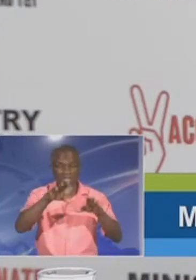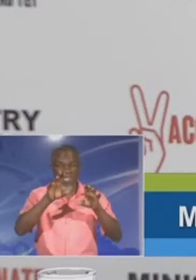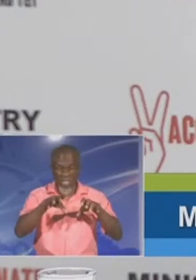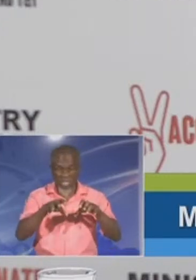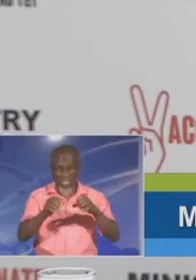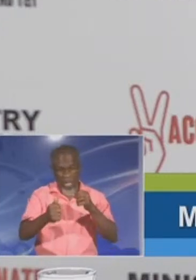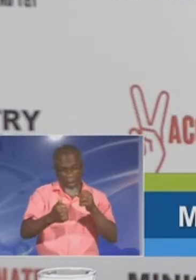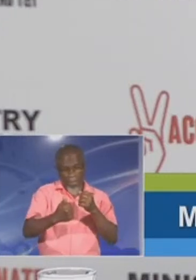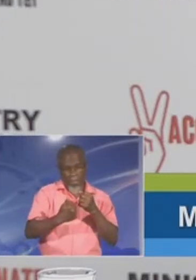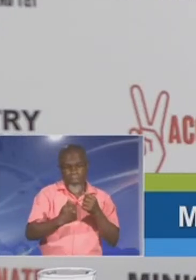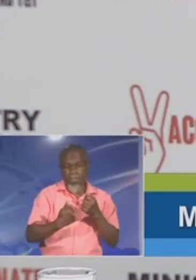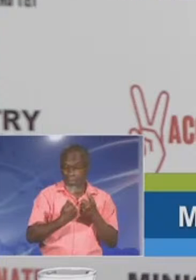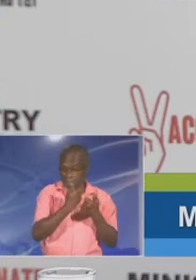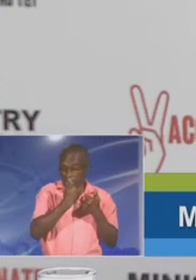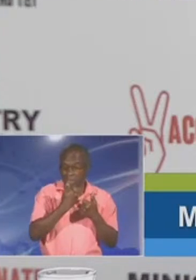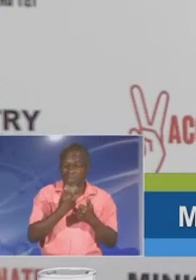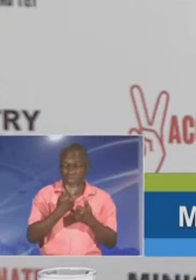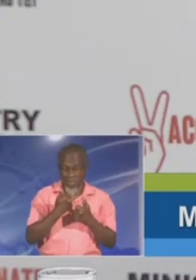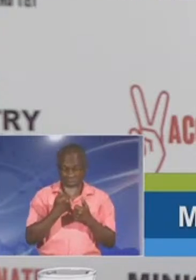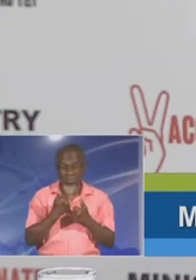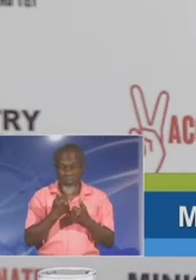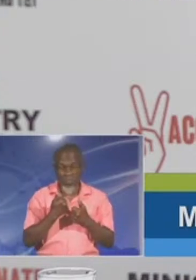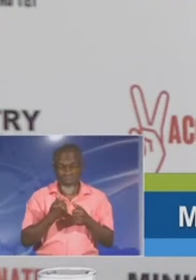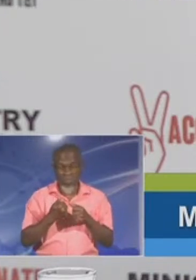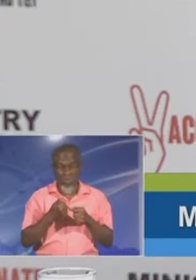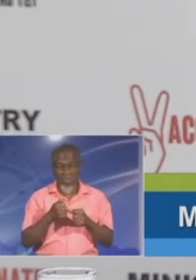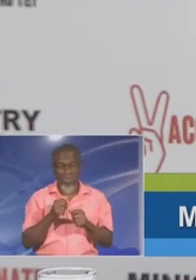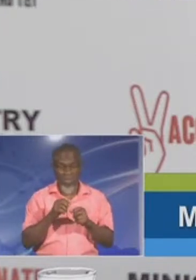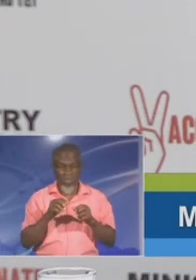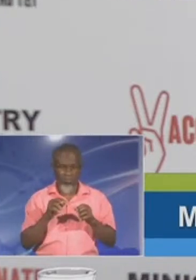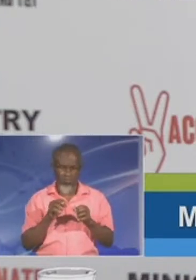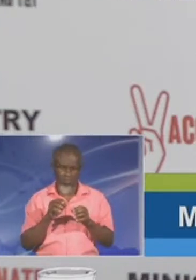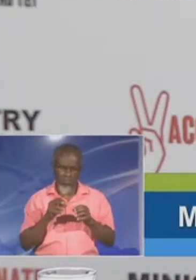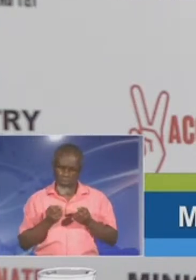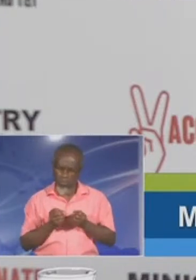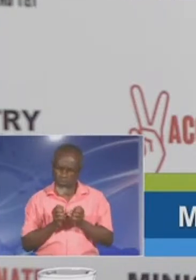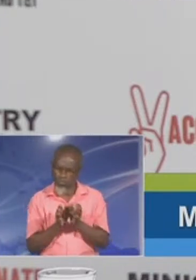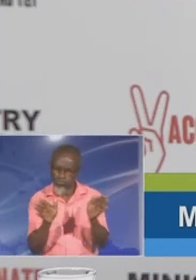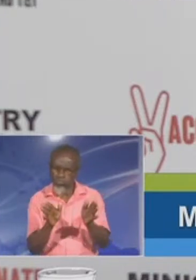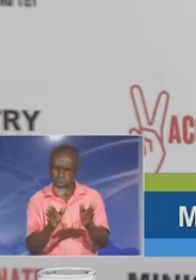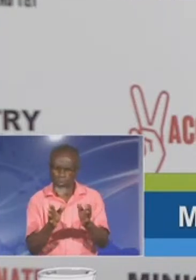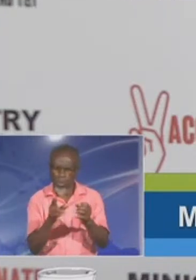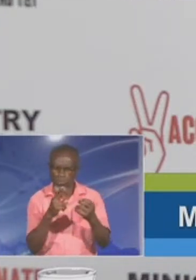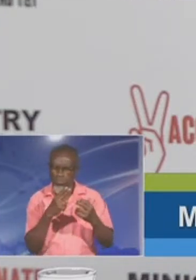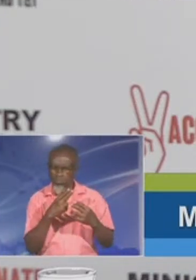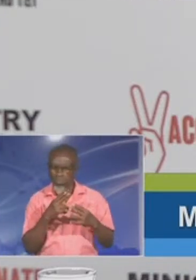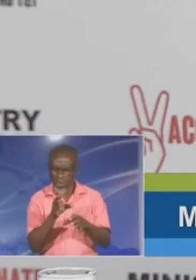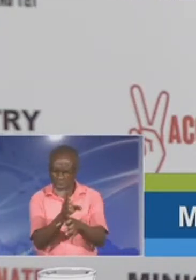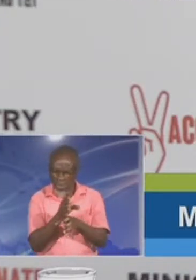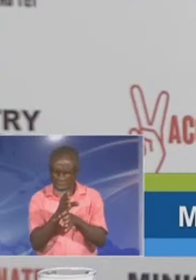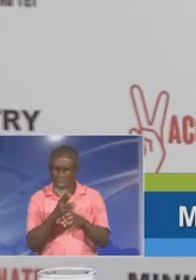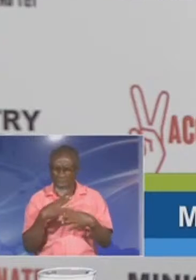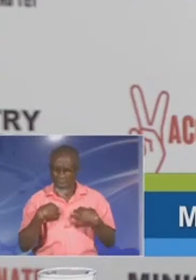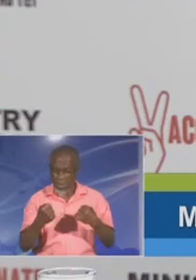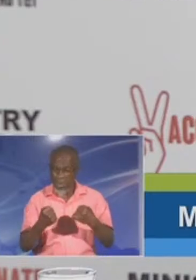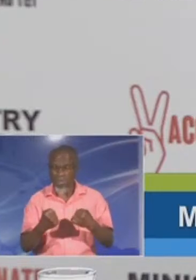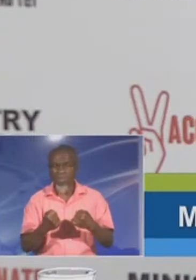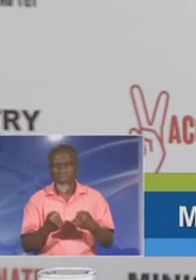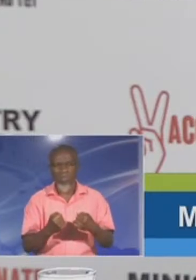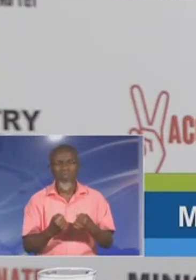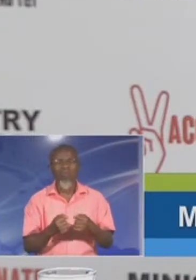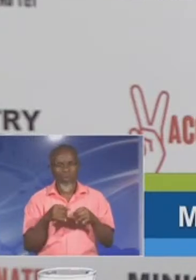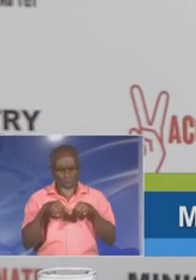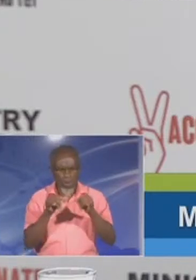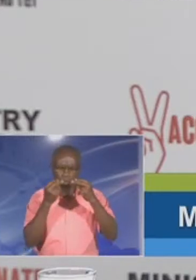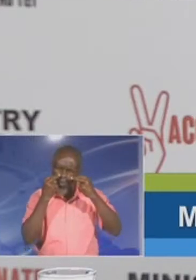from what is currently in circulation would be of concern to us. So we do continue to monitor, not just for that particular variant, but for the